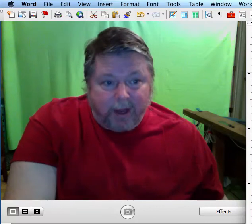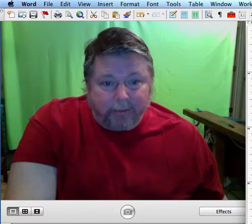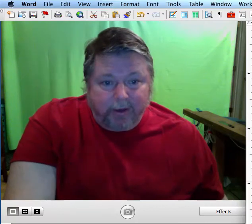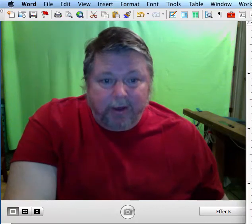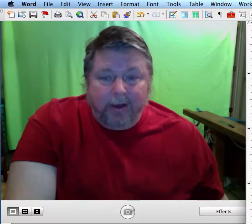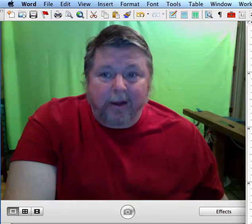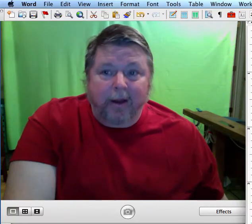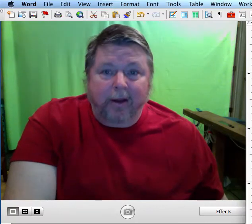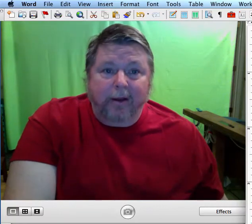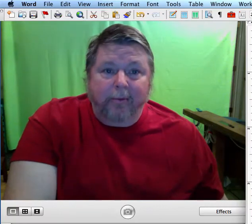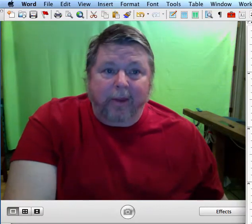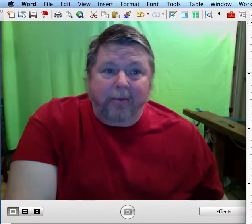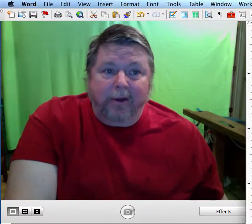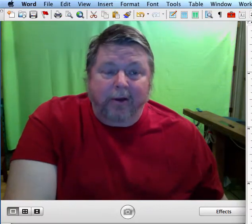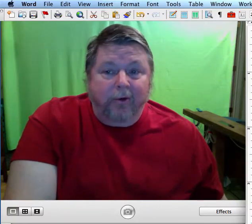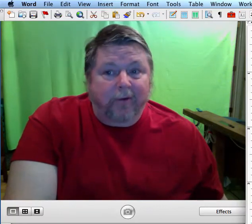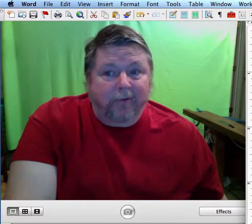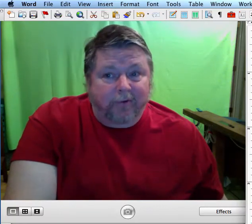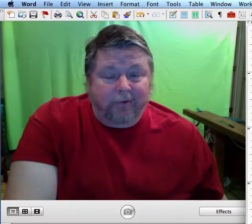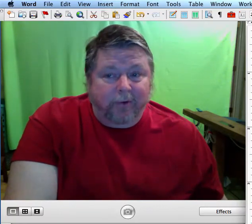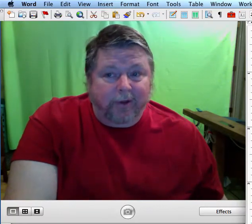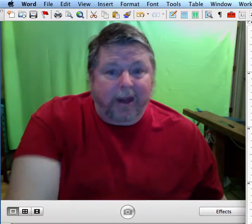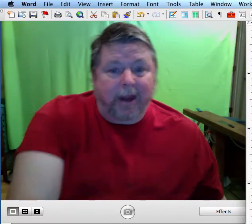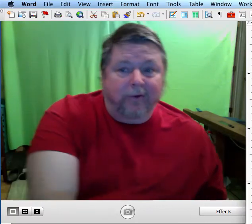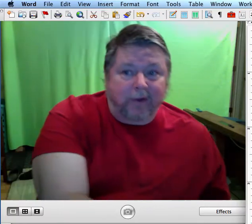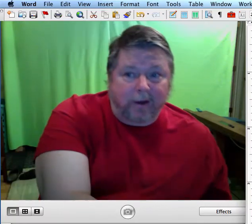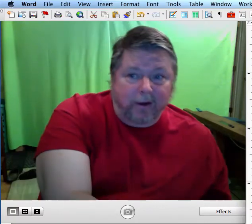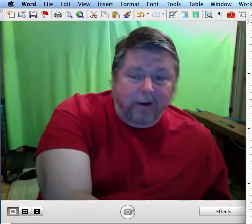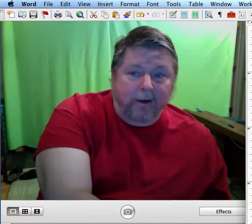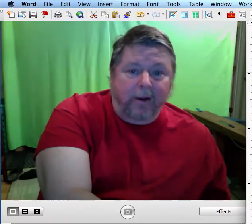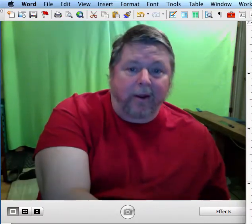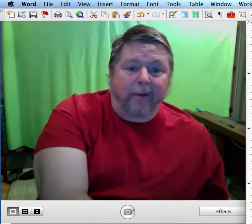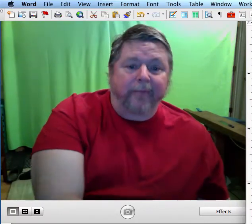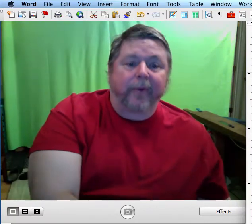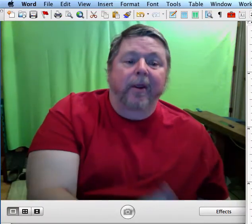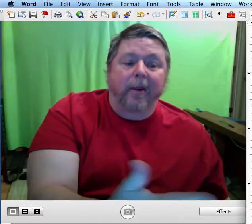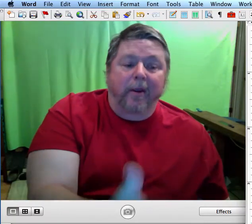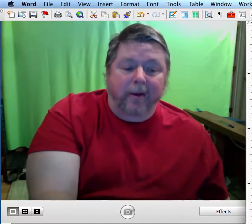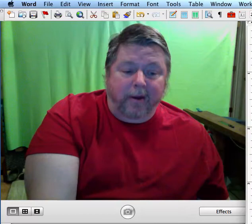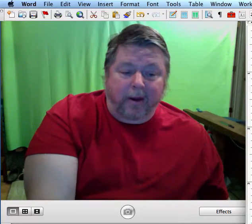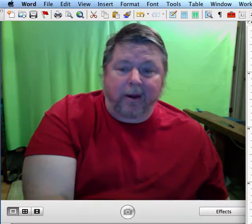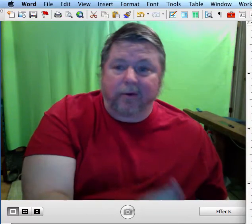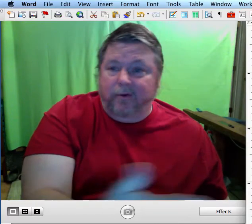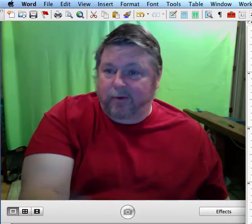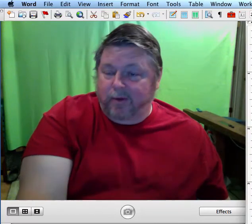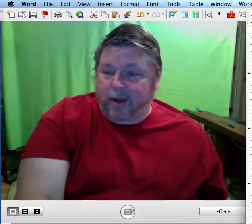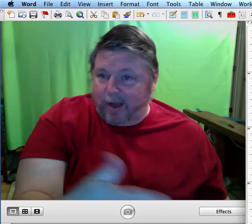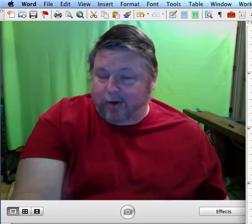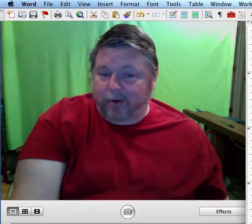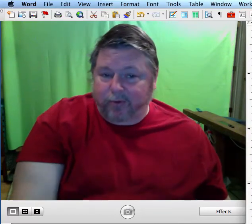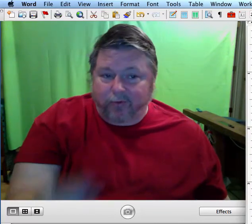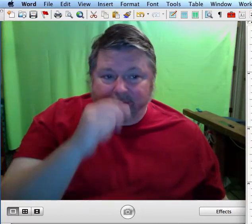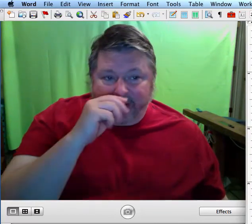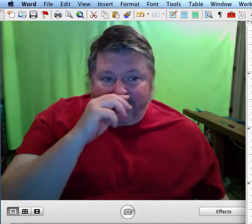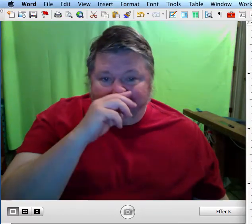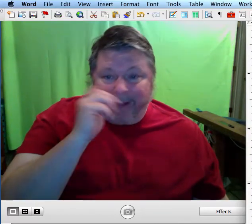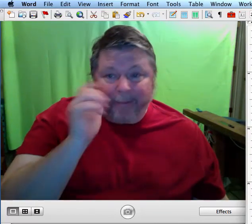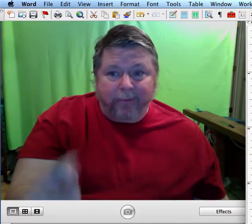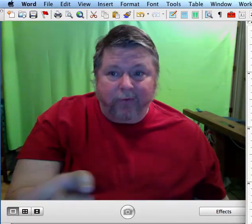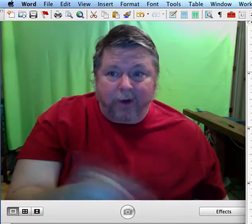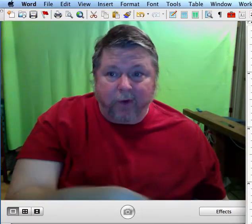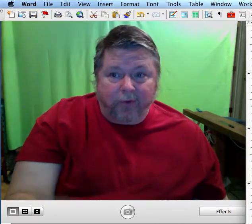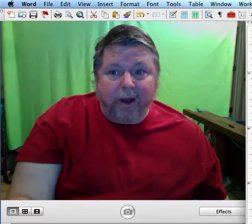step, and that might mean that you have to visit with the agency, and then they could approve for you to